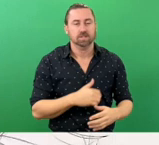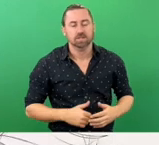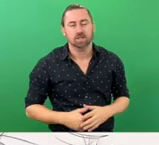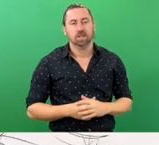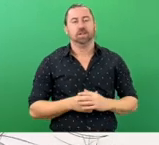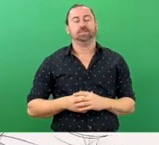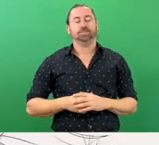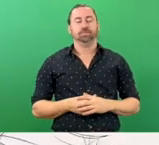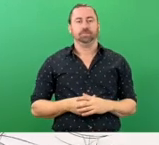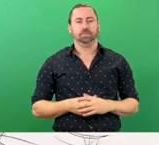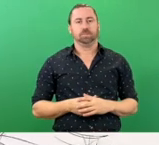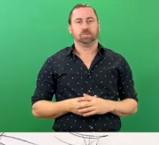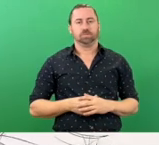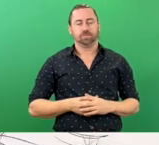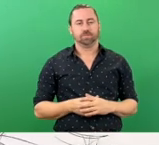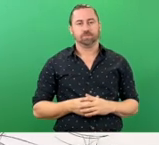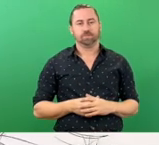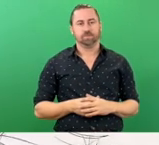to my other camera.